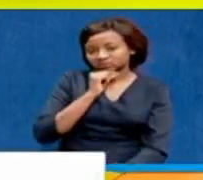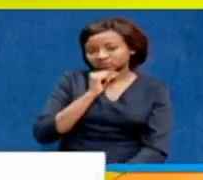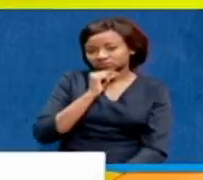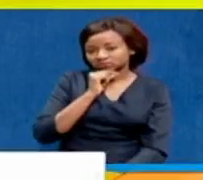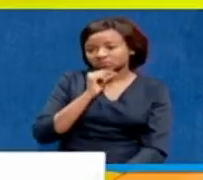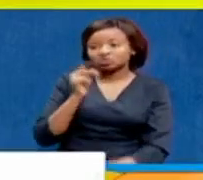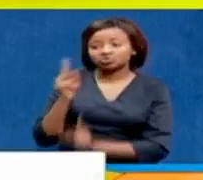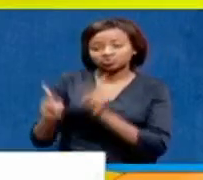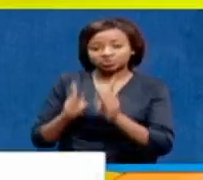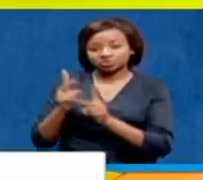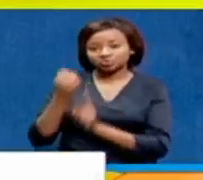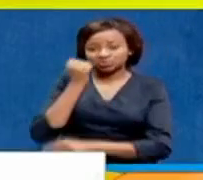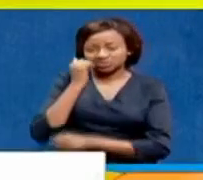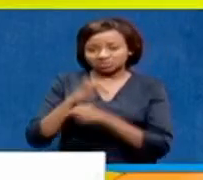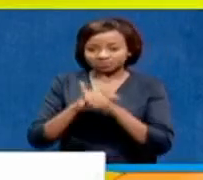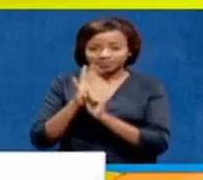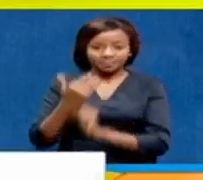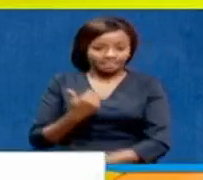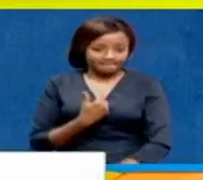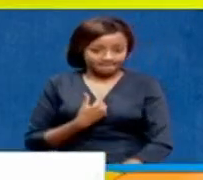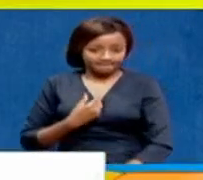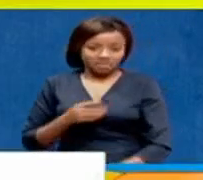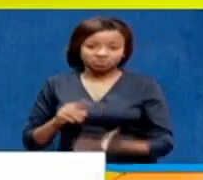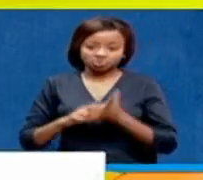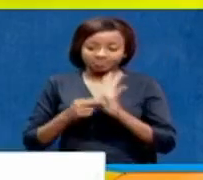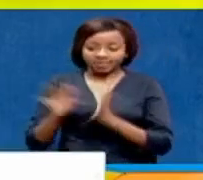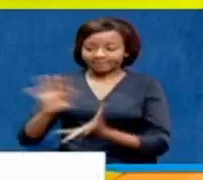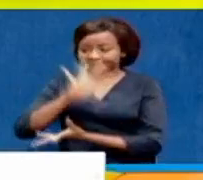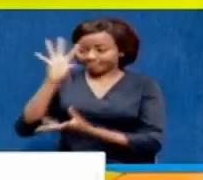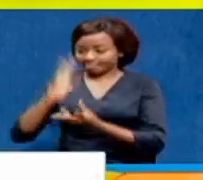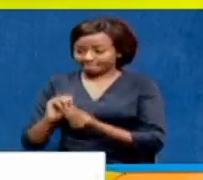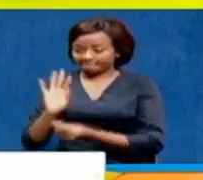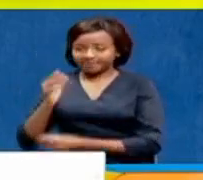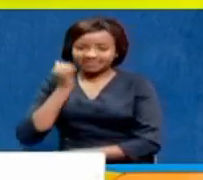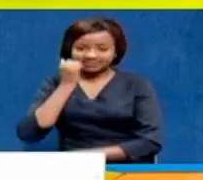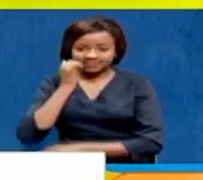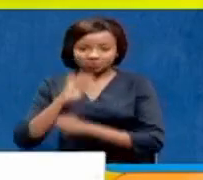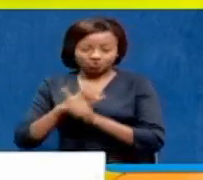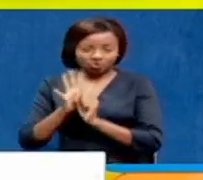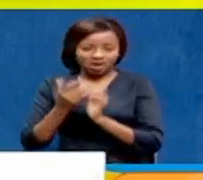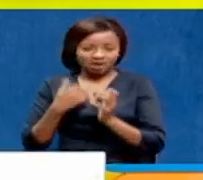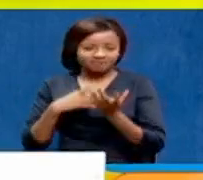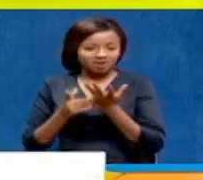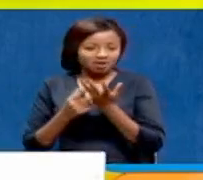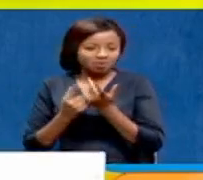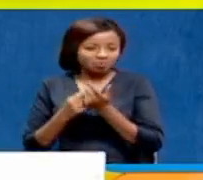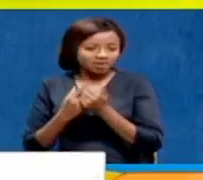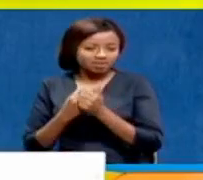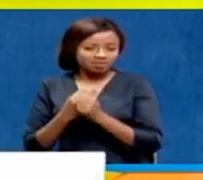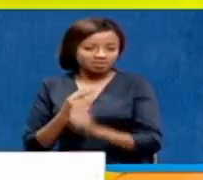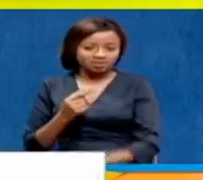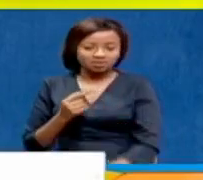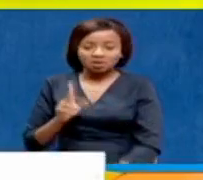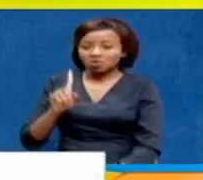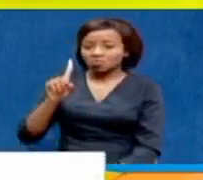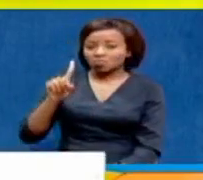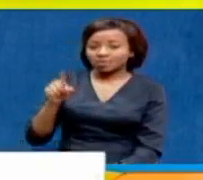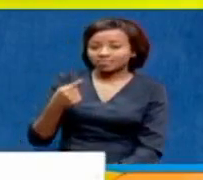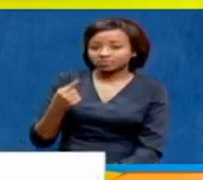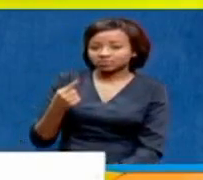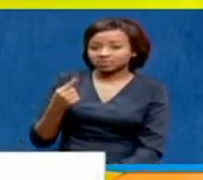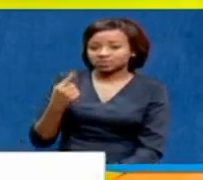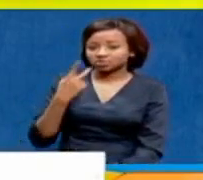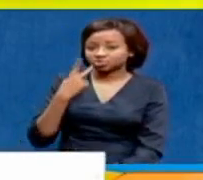COVID-19, which brings the total number of confirmed cases in the country to